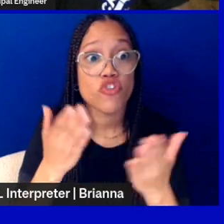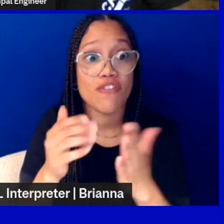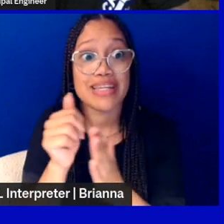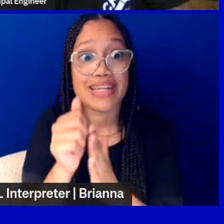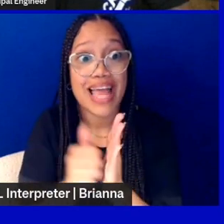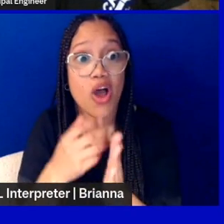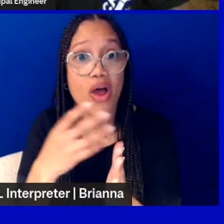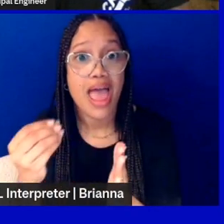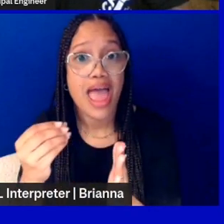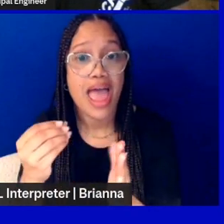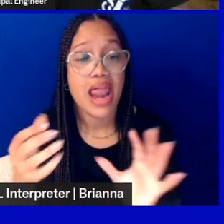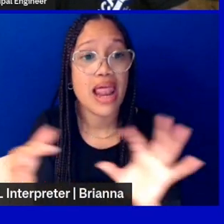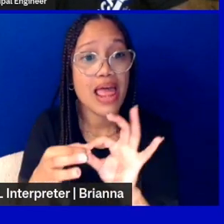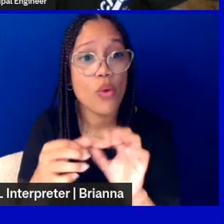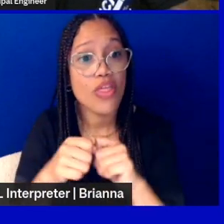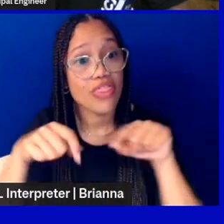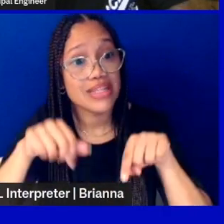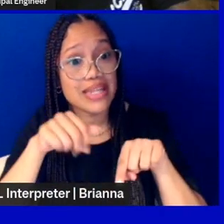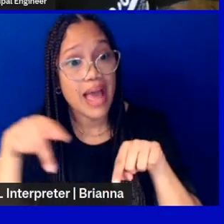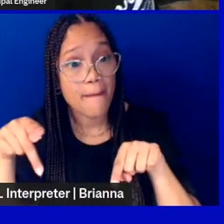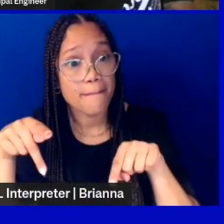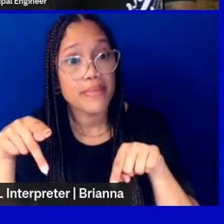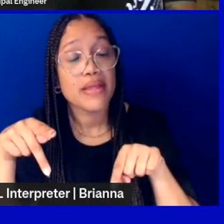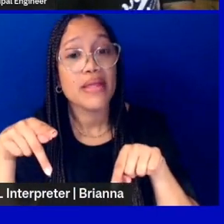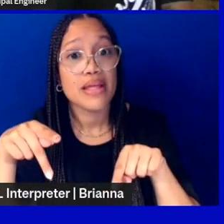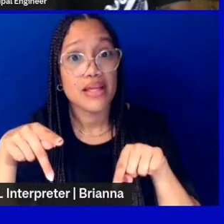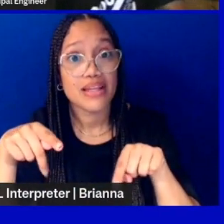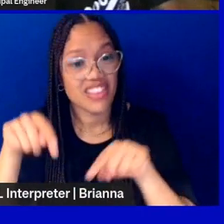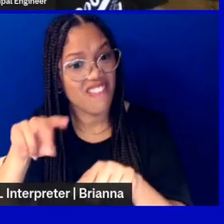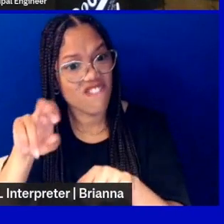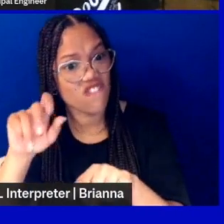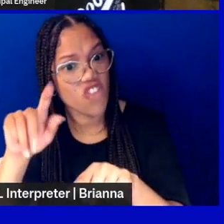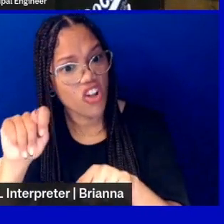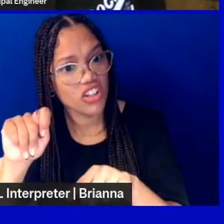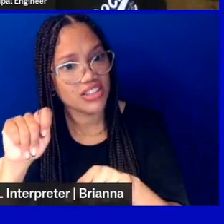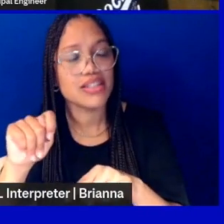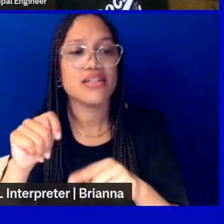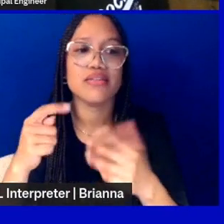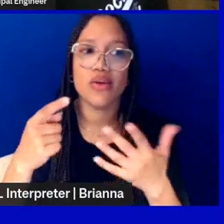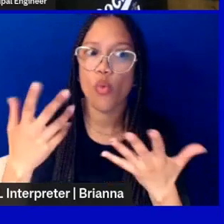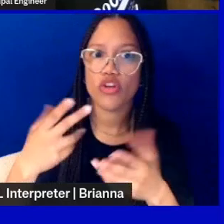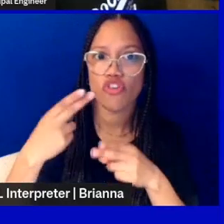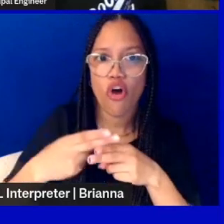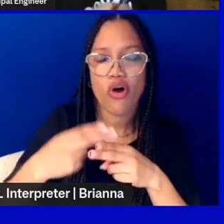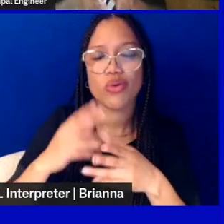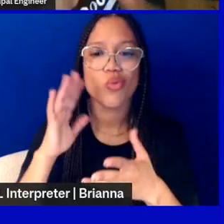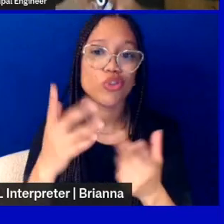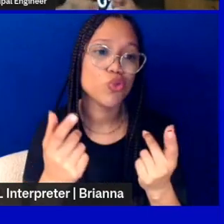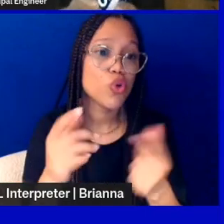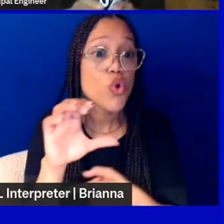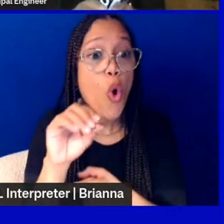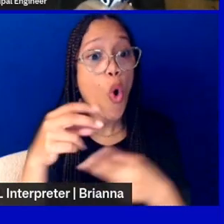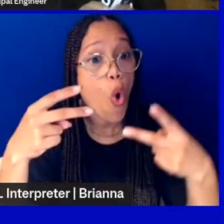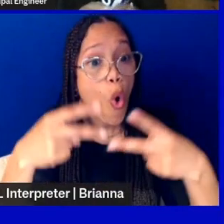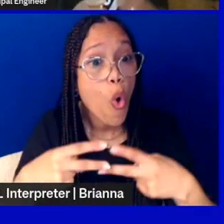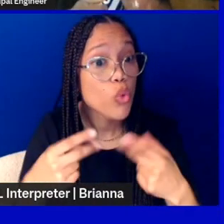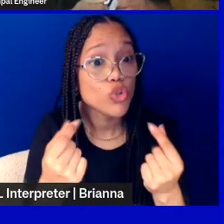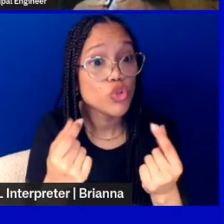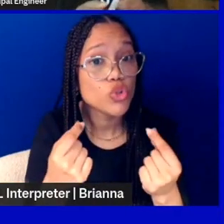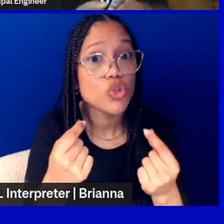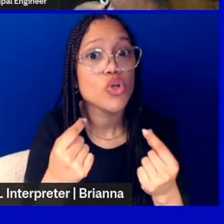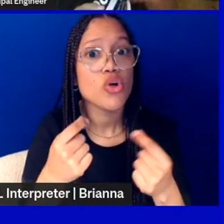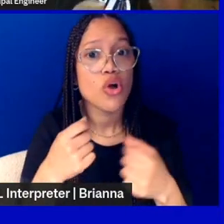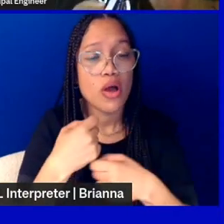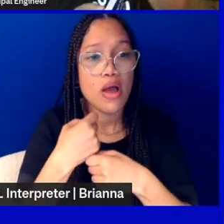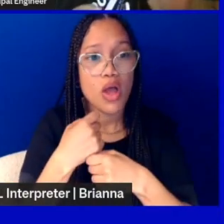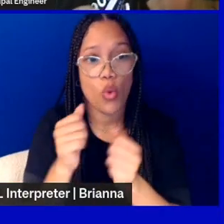the service account to this application, which is Vault SA. Now, what this code is essentially going to do here is, with this service account, it